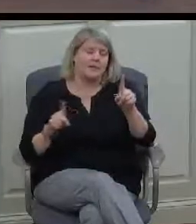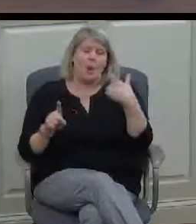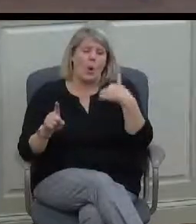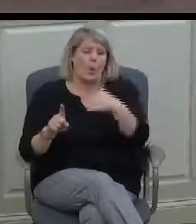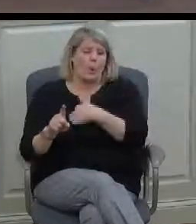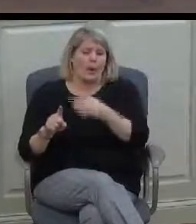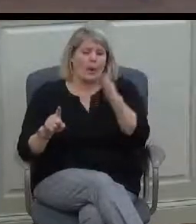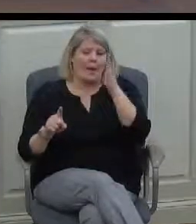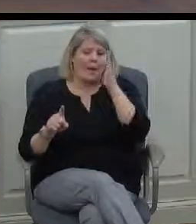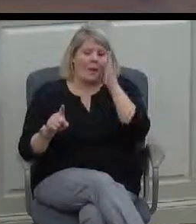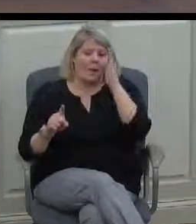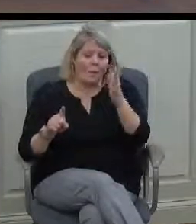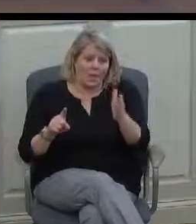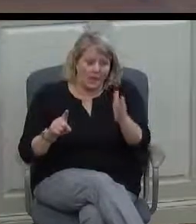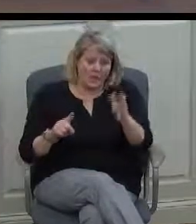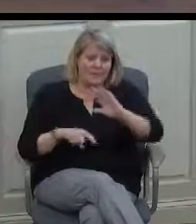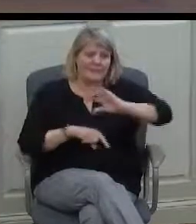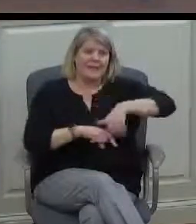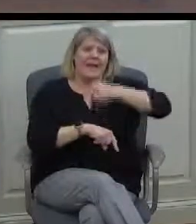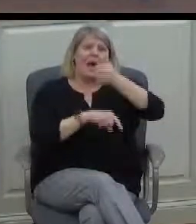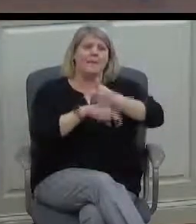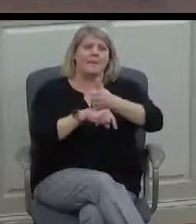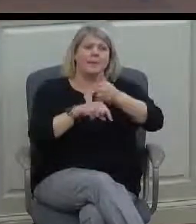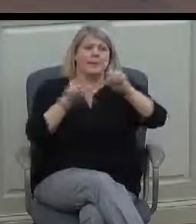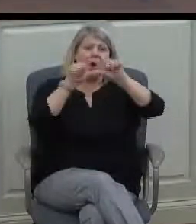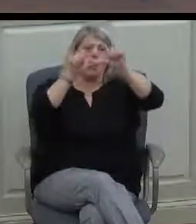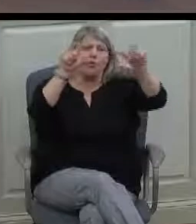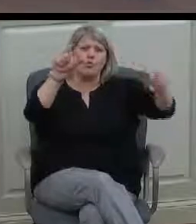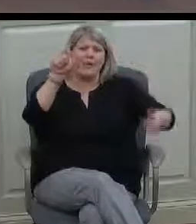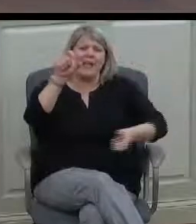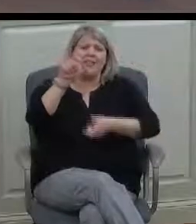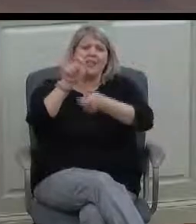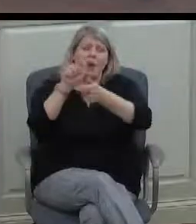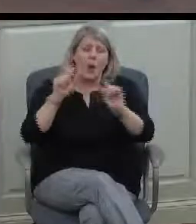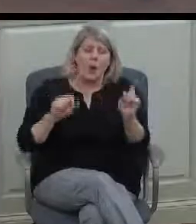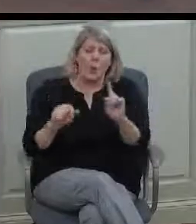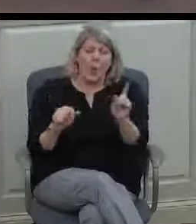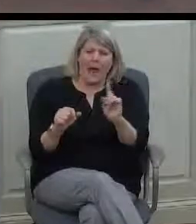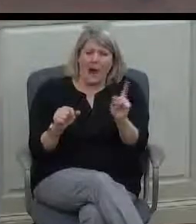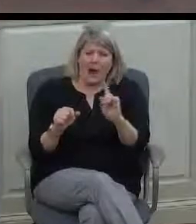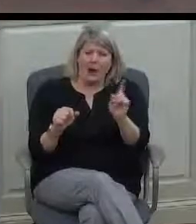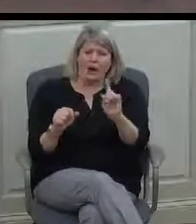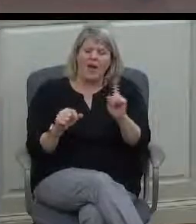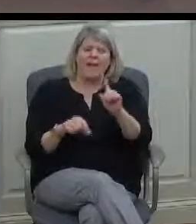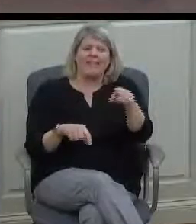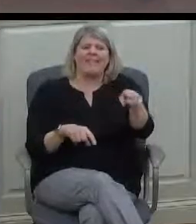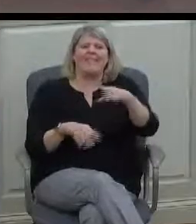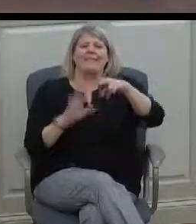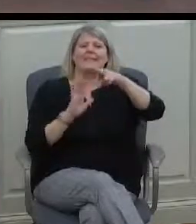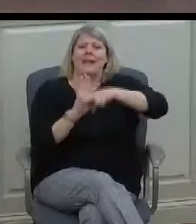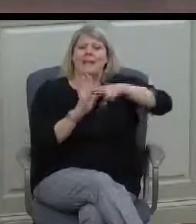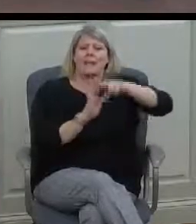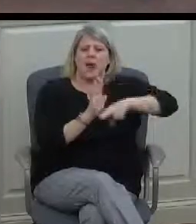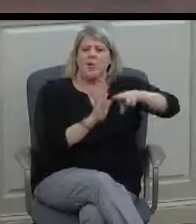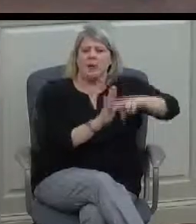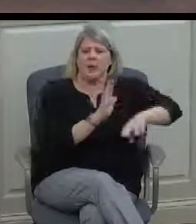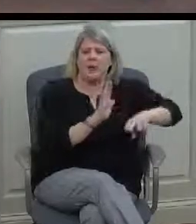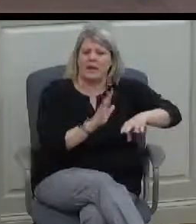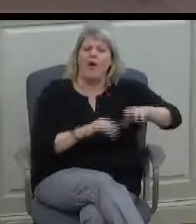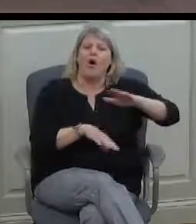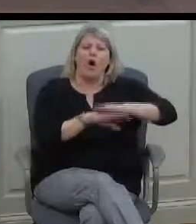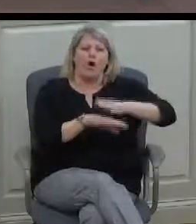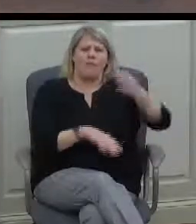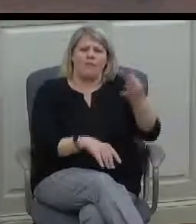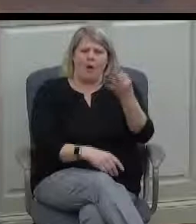will lay wreaths out at the graves at the ceremony or at the cemetery on Friday